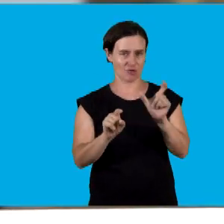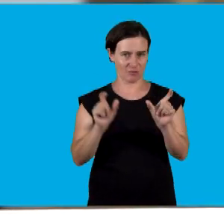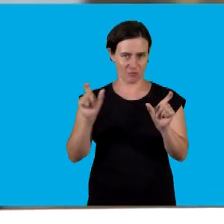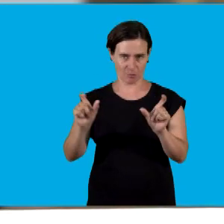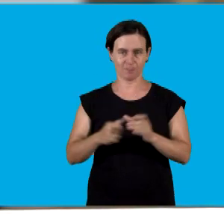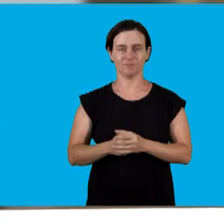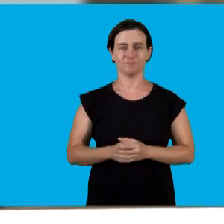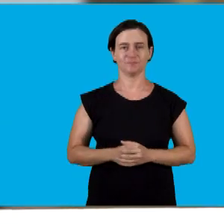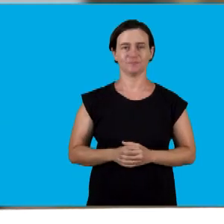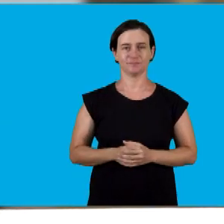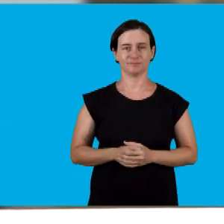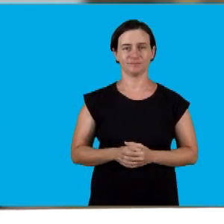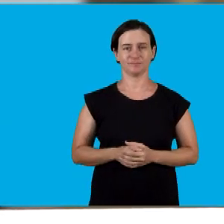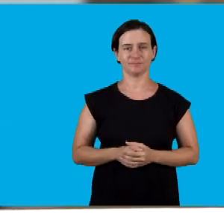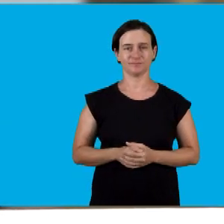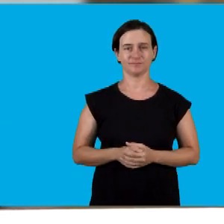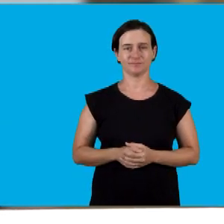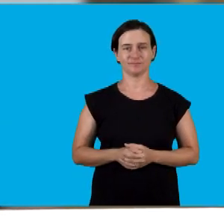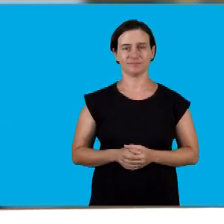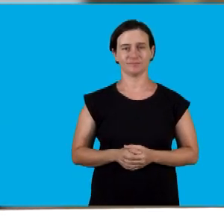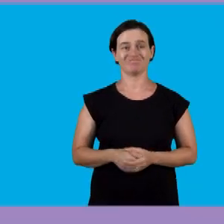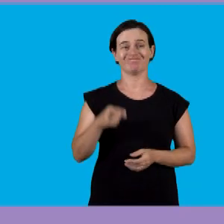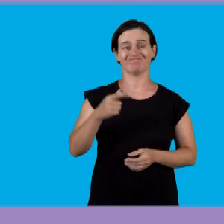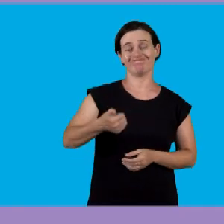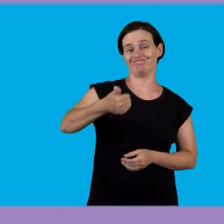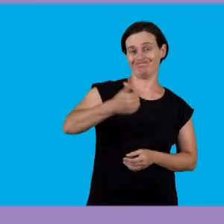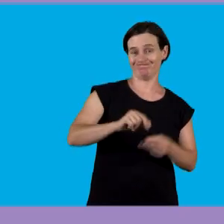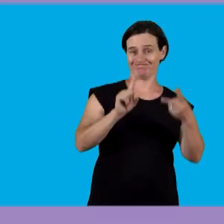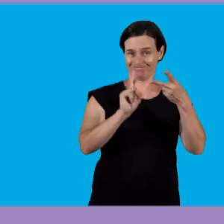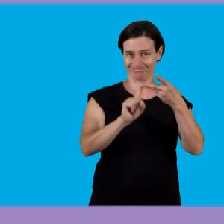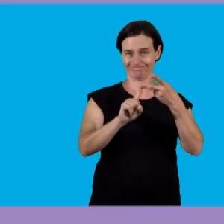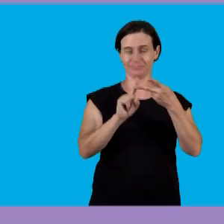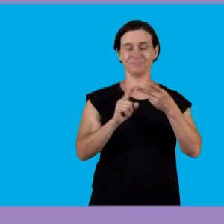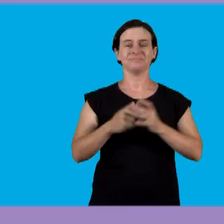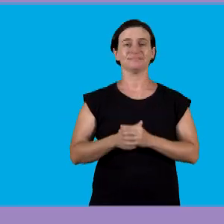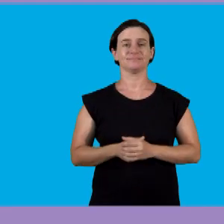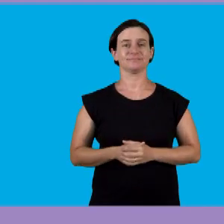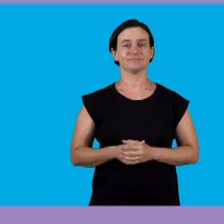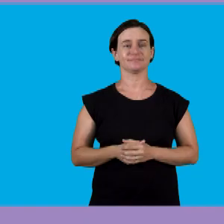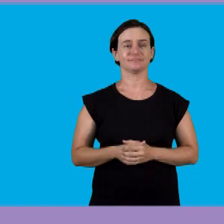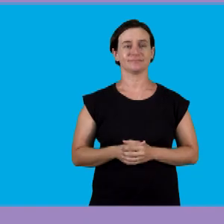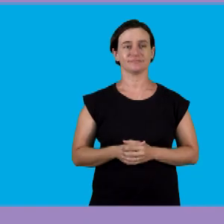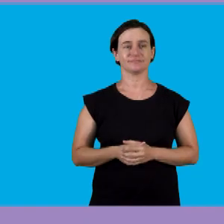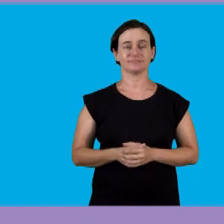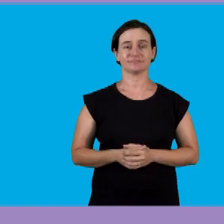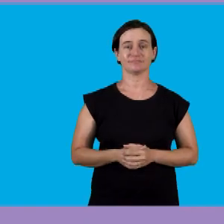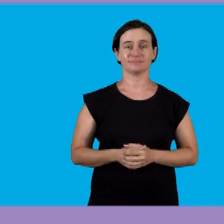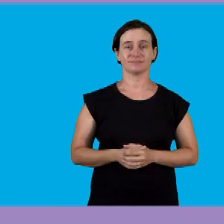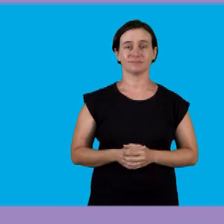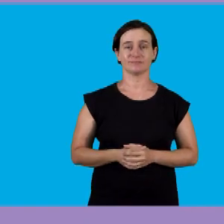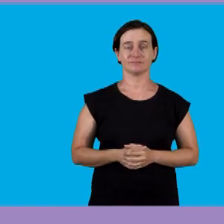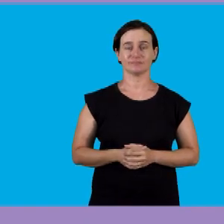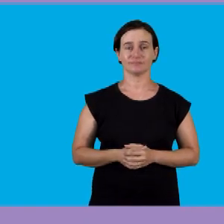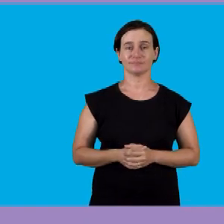like terms. Let's move over to the next question. Now, the next question there, we've been given